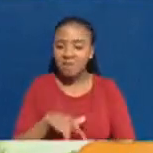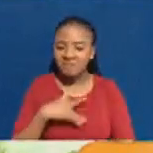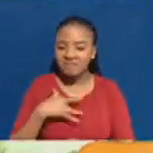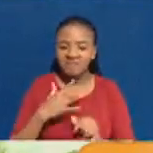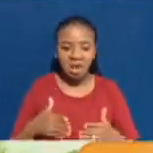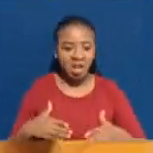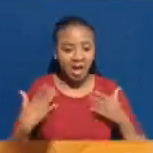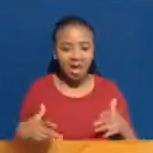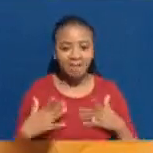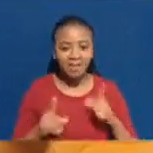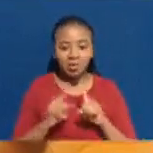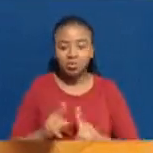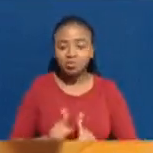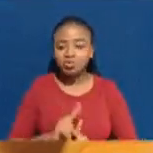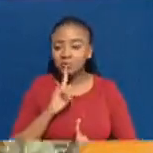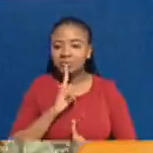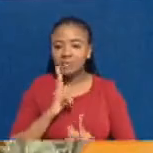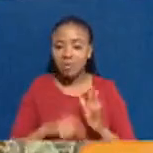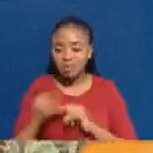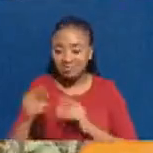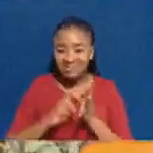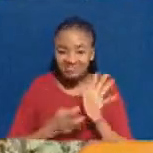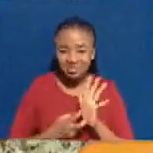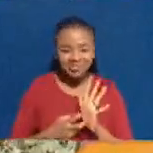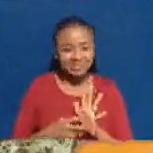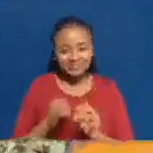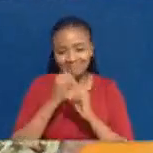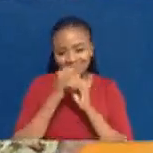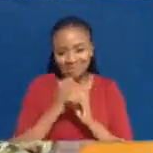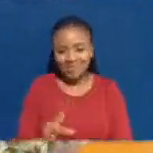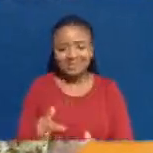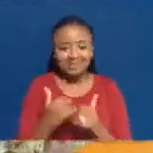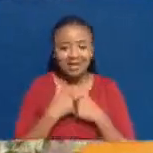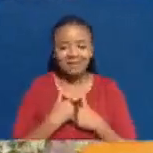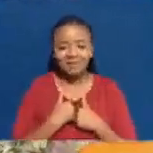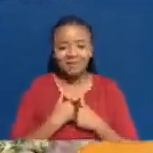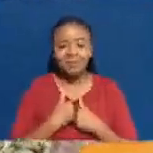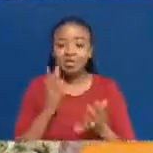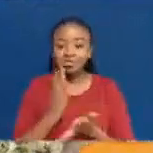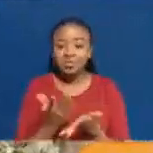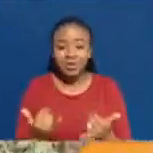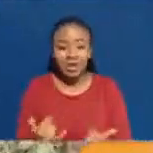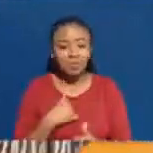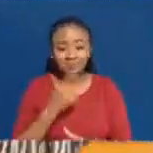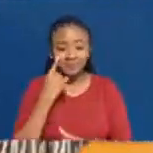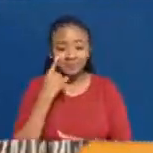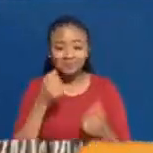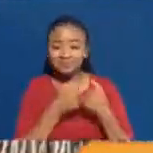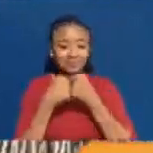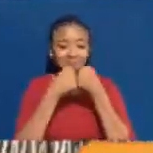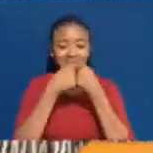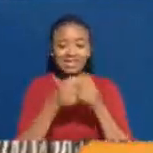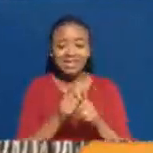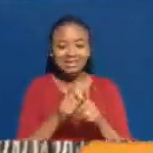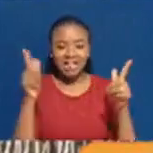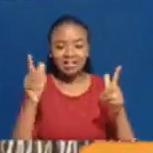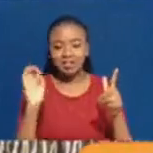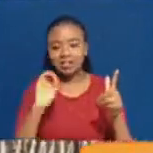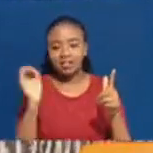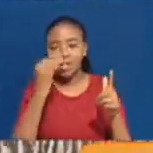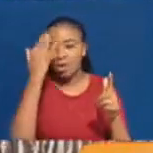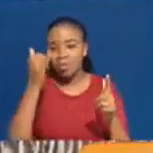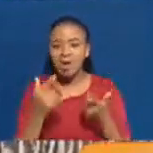has come as a blessing to them. At least sahi atuone challenges kubwa sana juu tunaweza fanya irrigation bila mvua